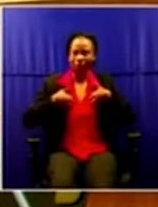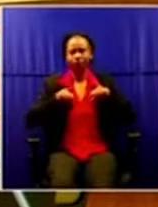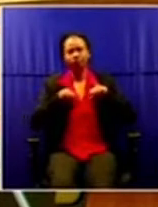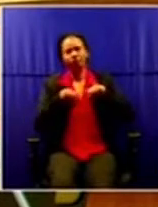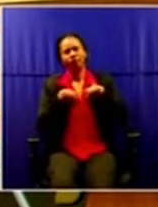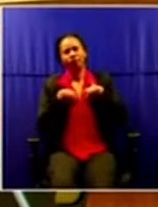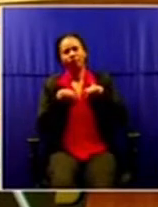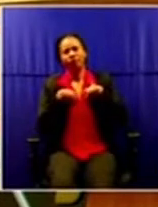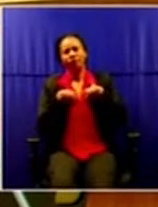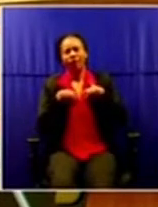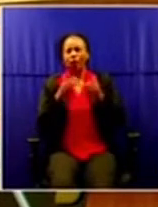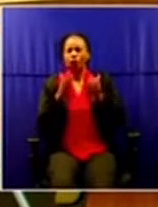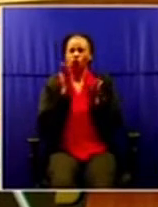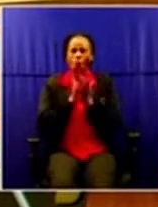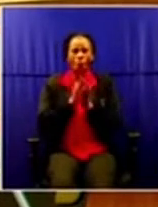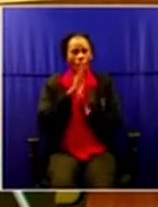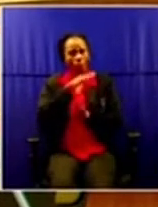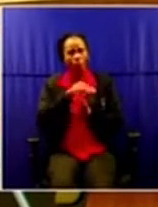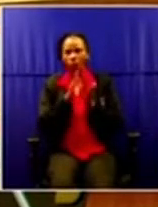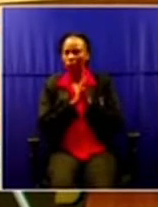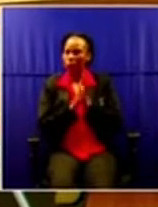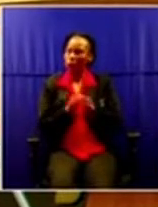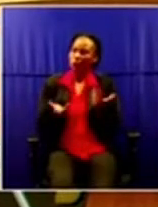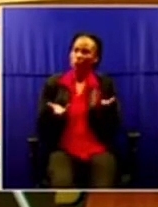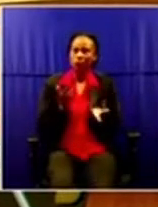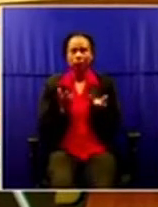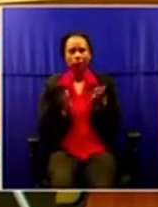and unsure of where to go for support.